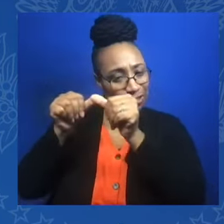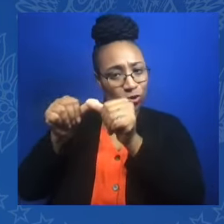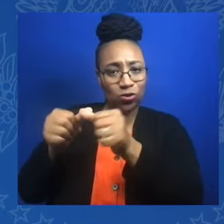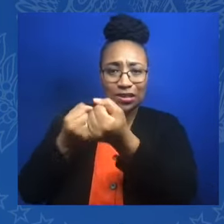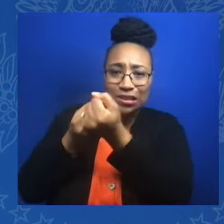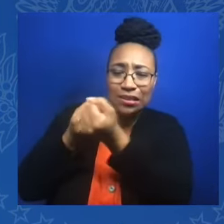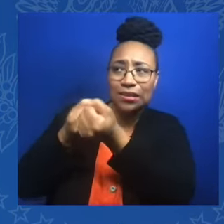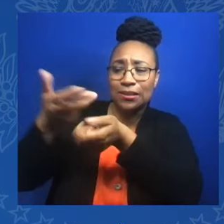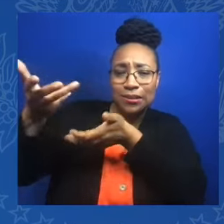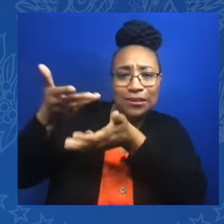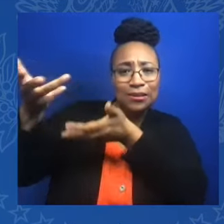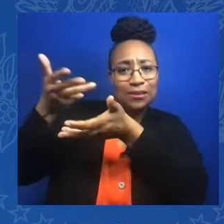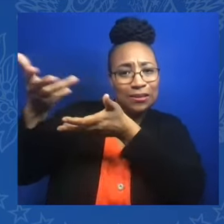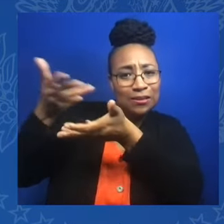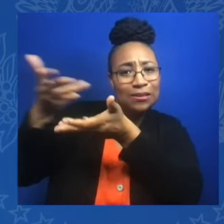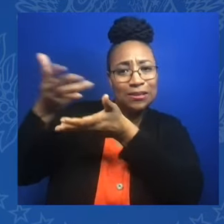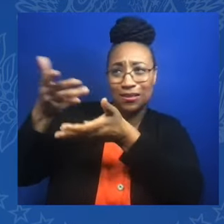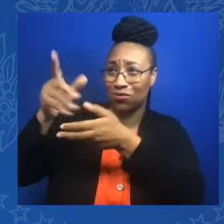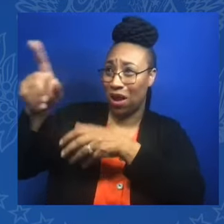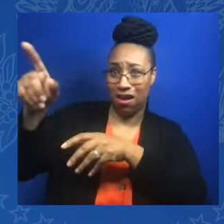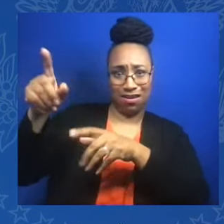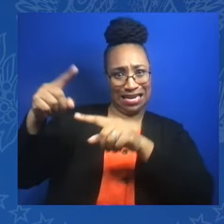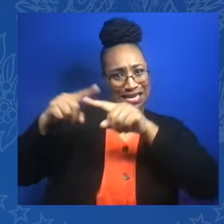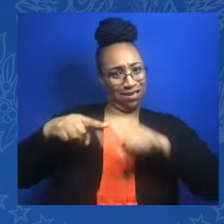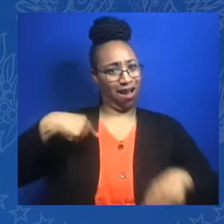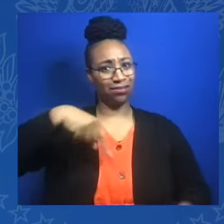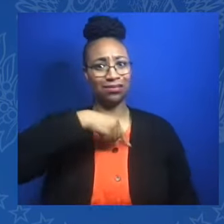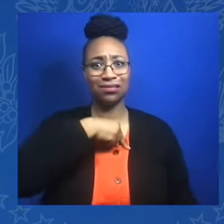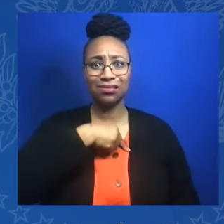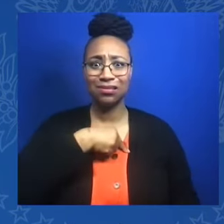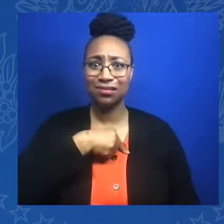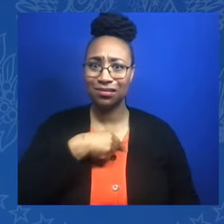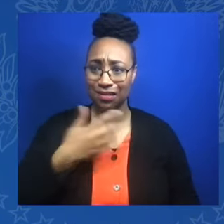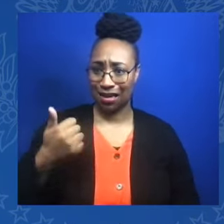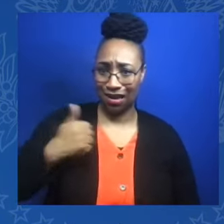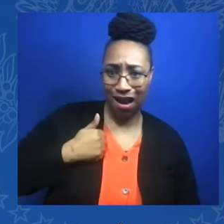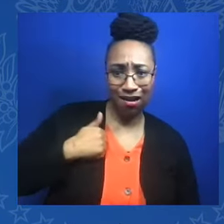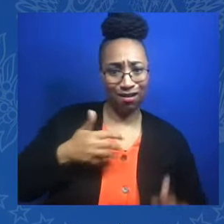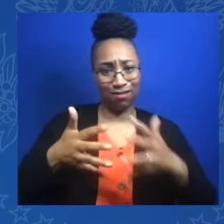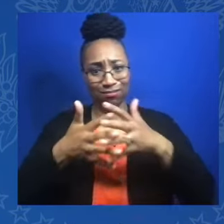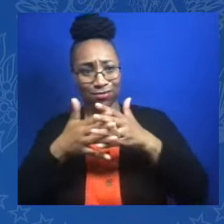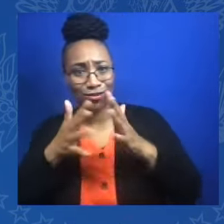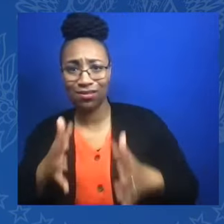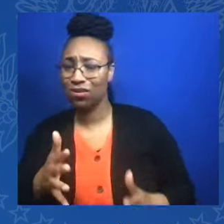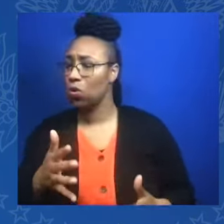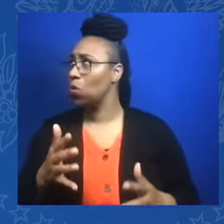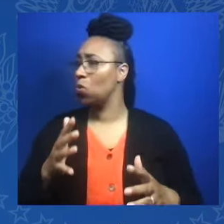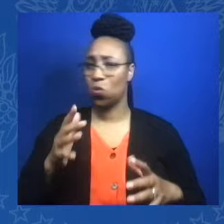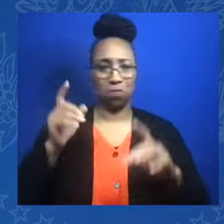shoulder with Ukraine with as much as it takes, as long as it takes.